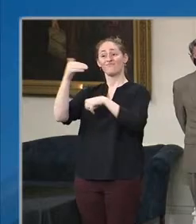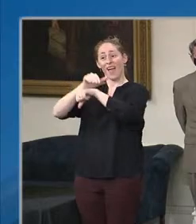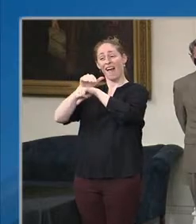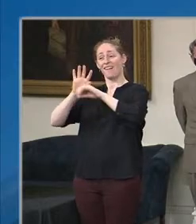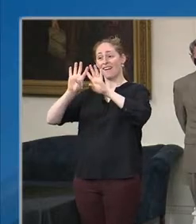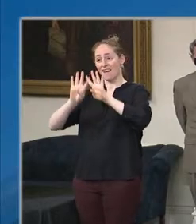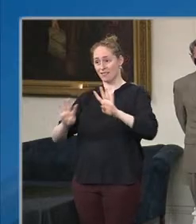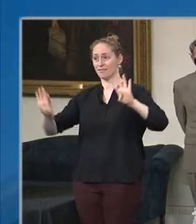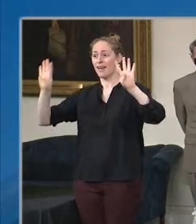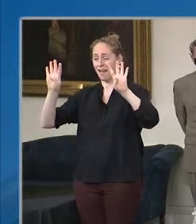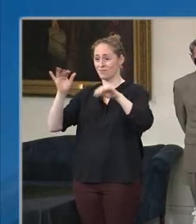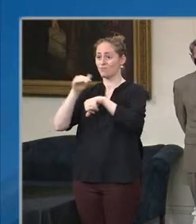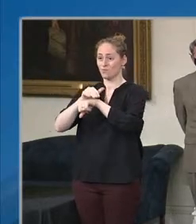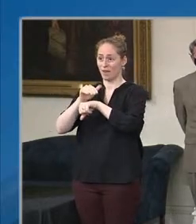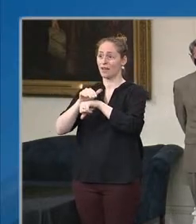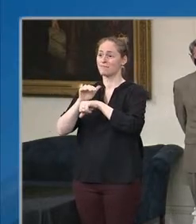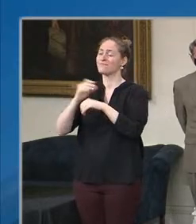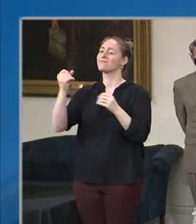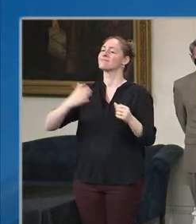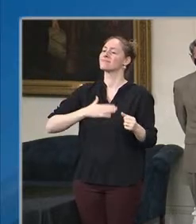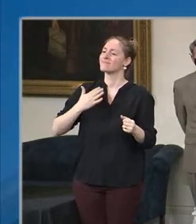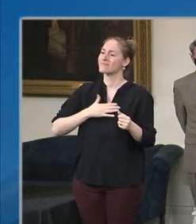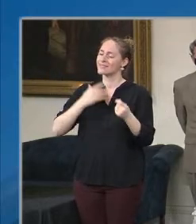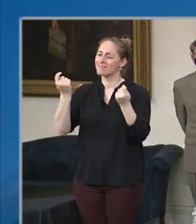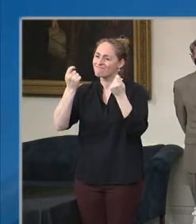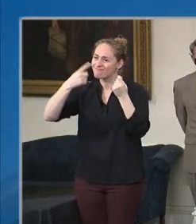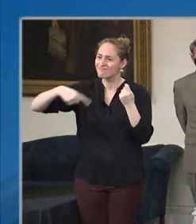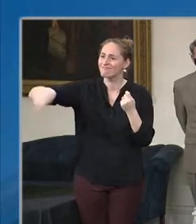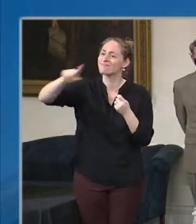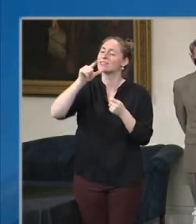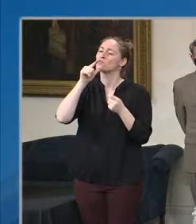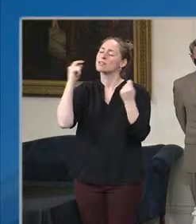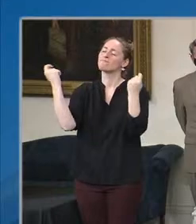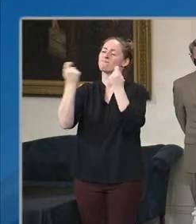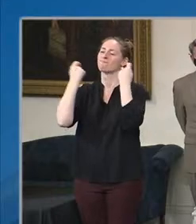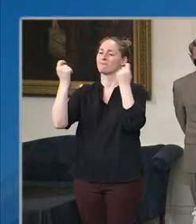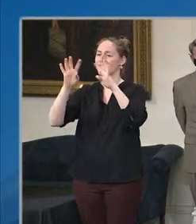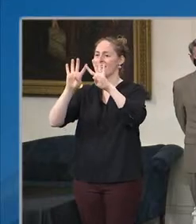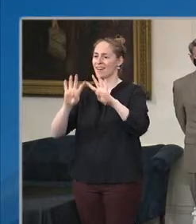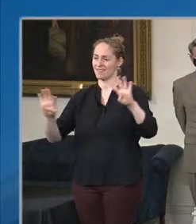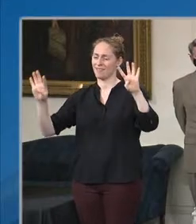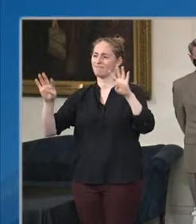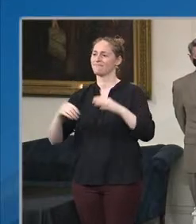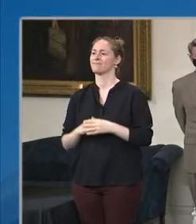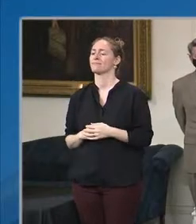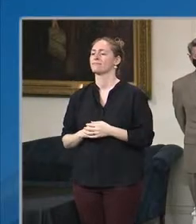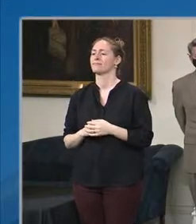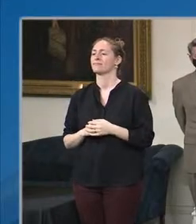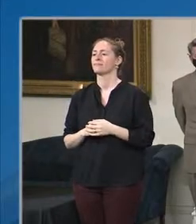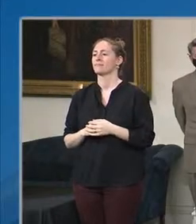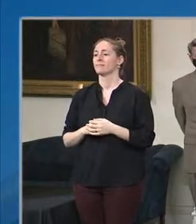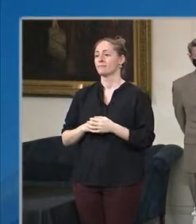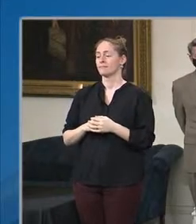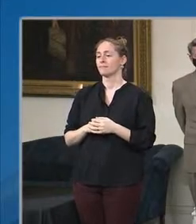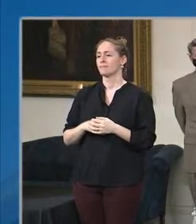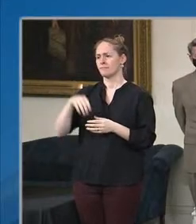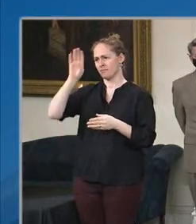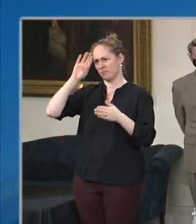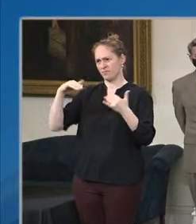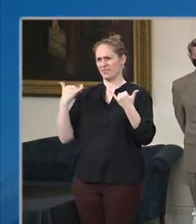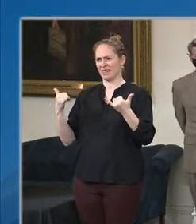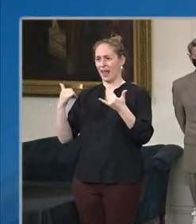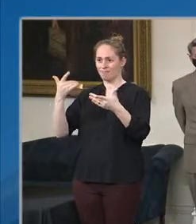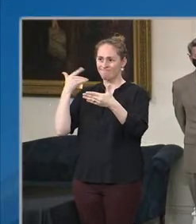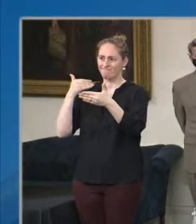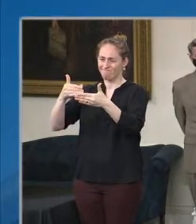Lights. For each and every one of us this year, the holidays need to be a season of increased